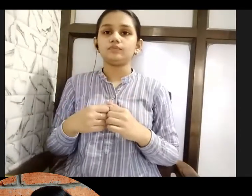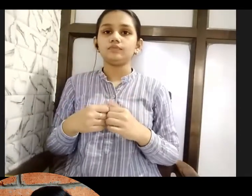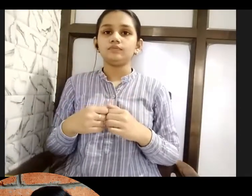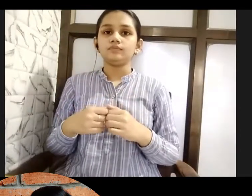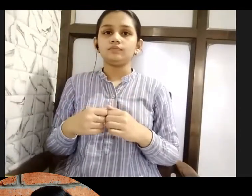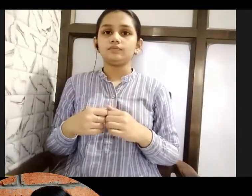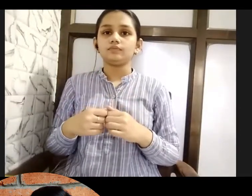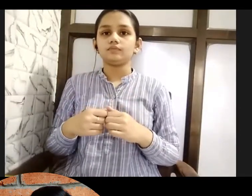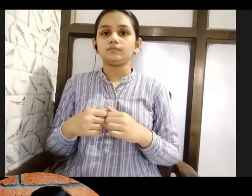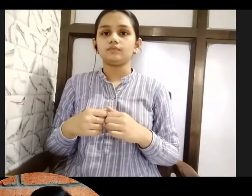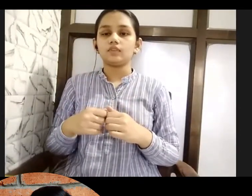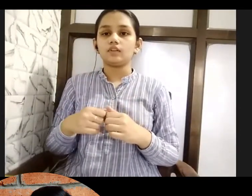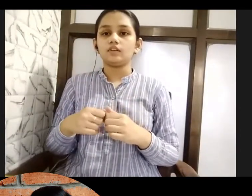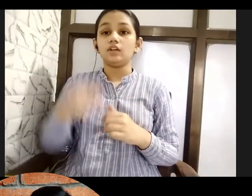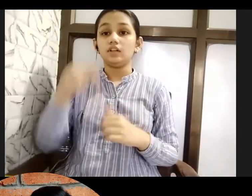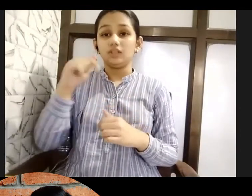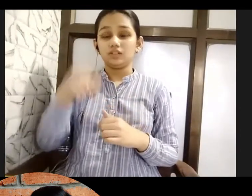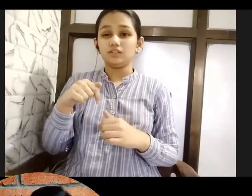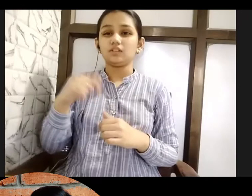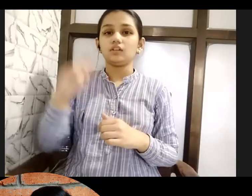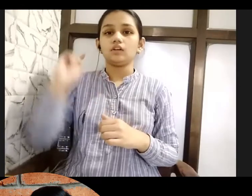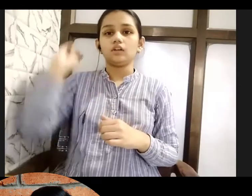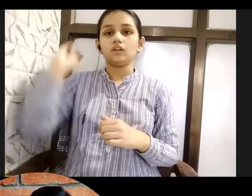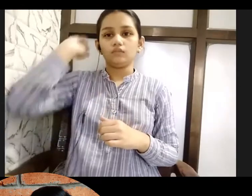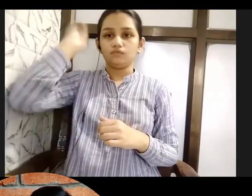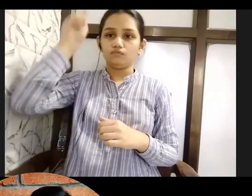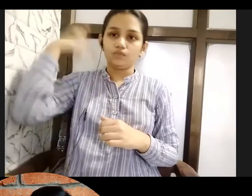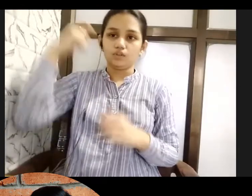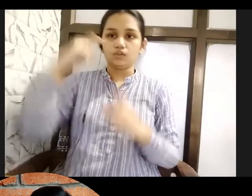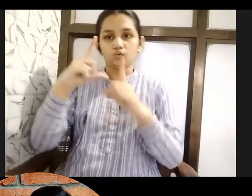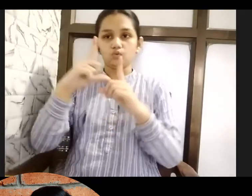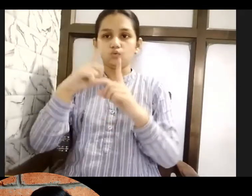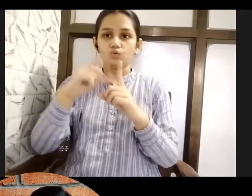Correct? When we are doing videos, we will do animation.